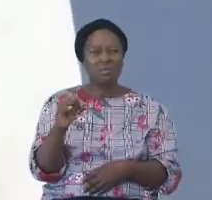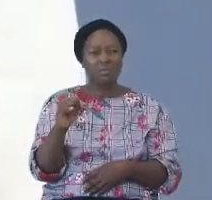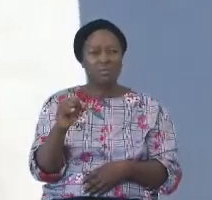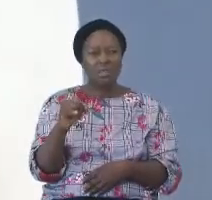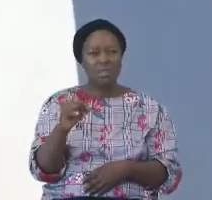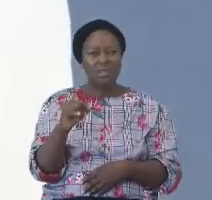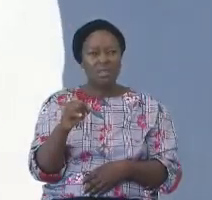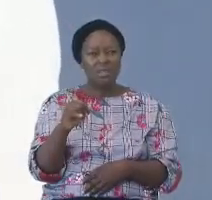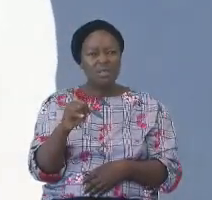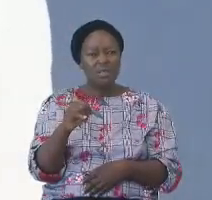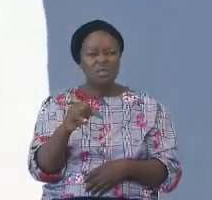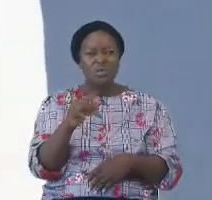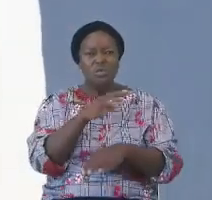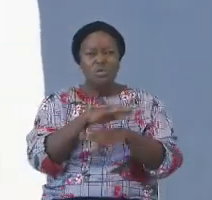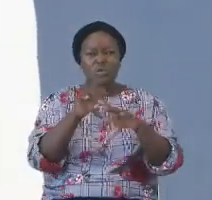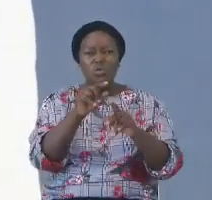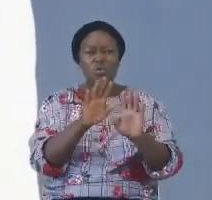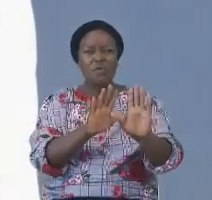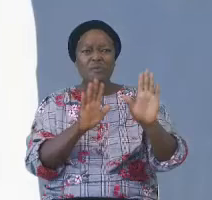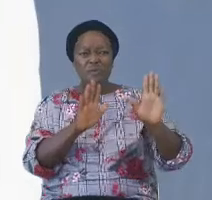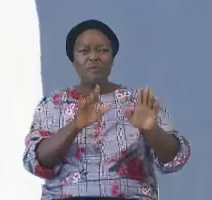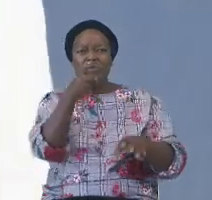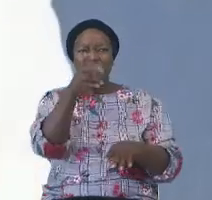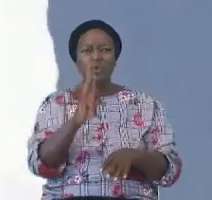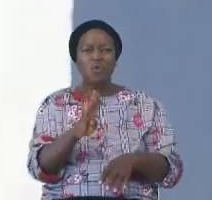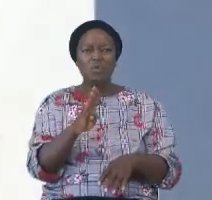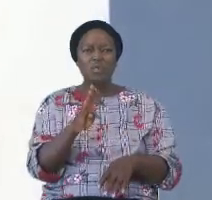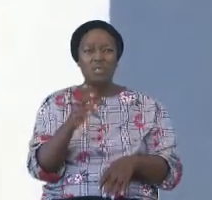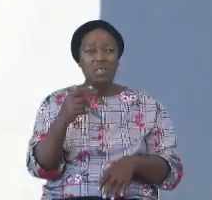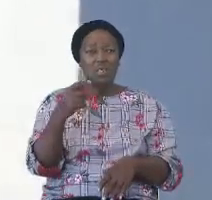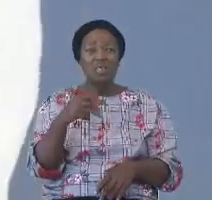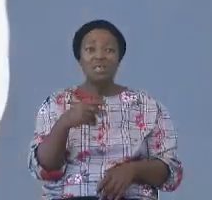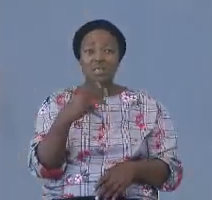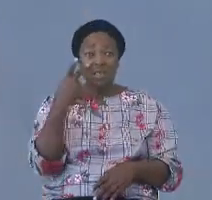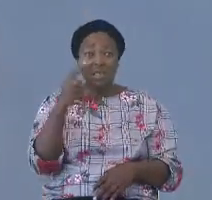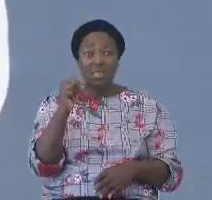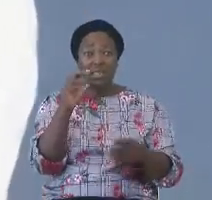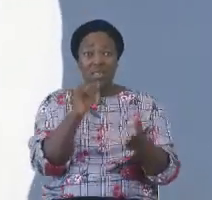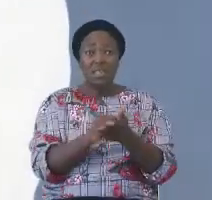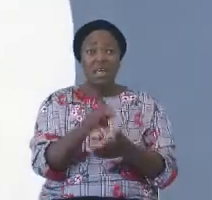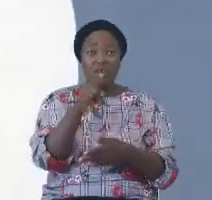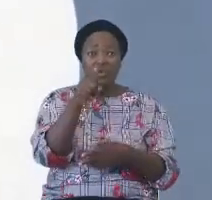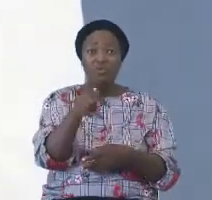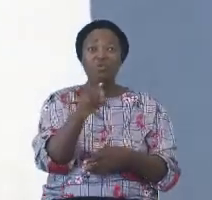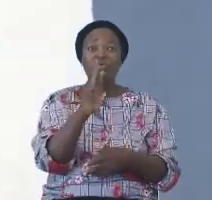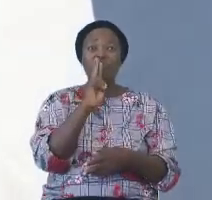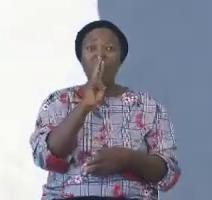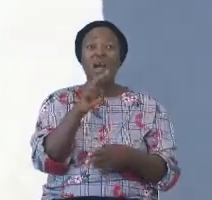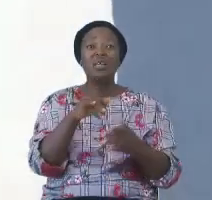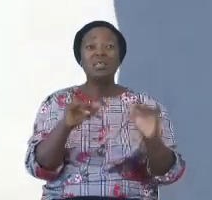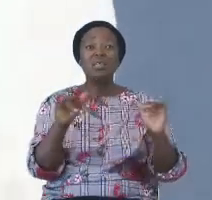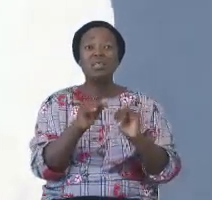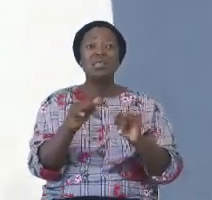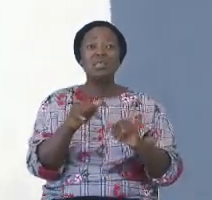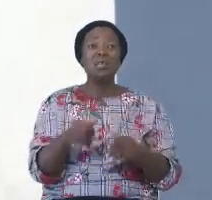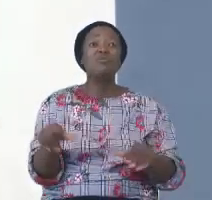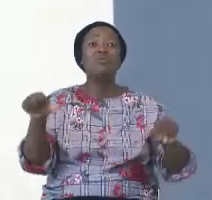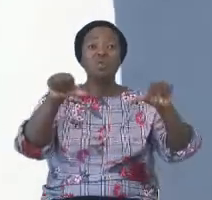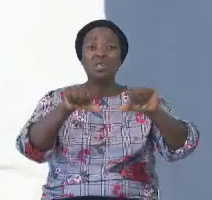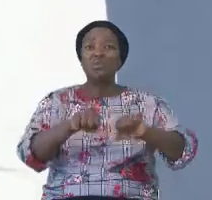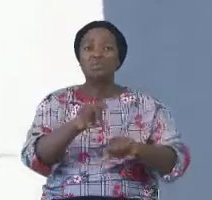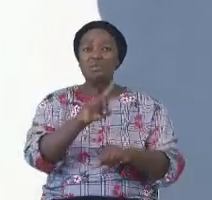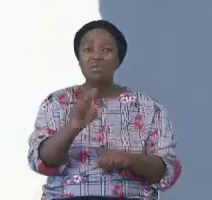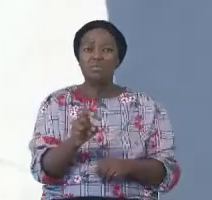rebuked him seen does that not doubt fear god seeing thou